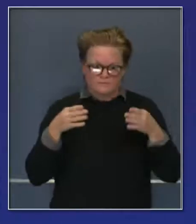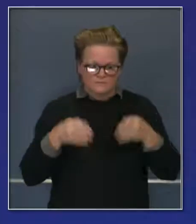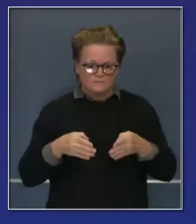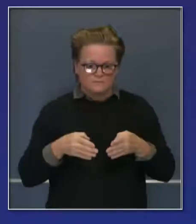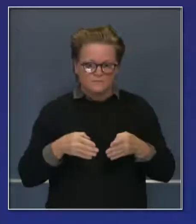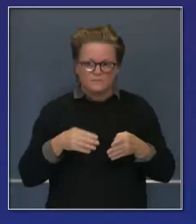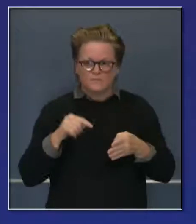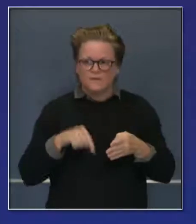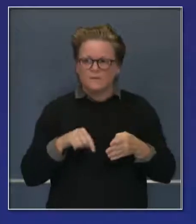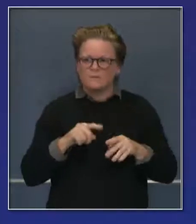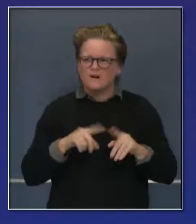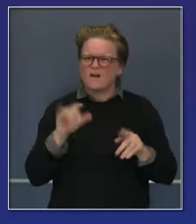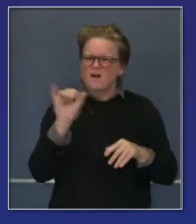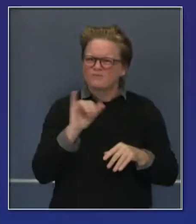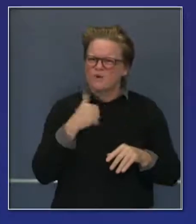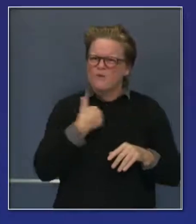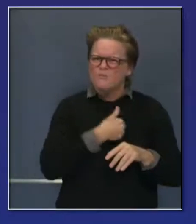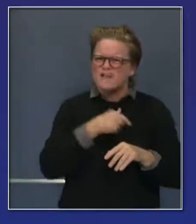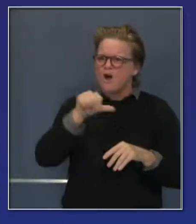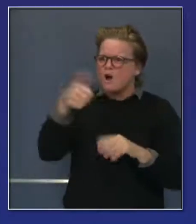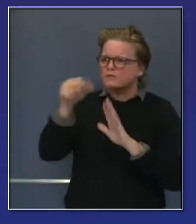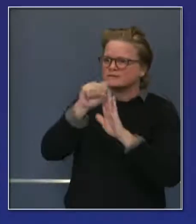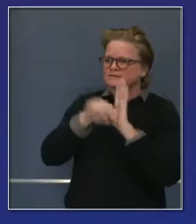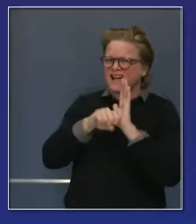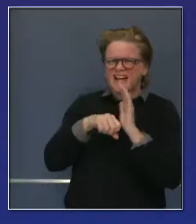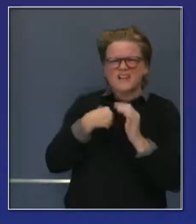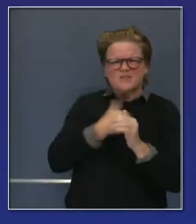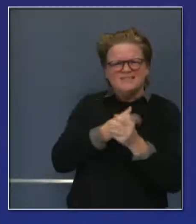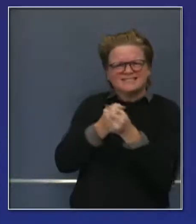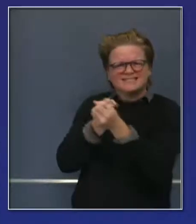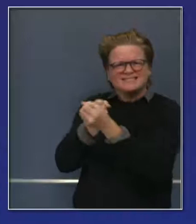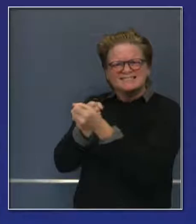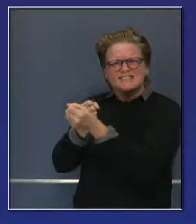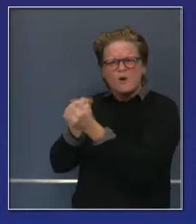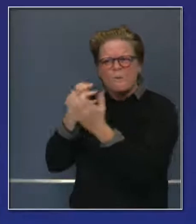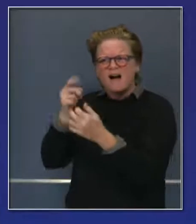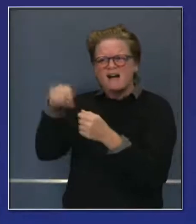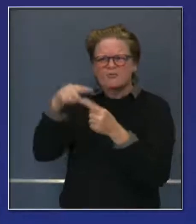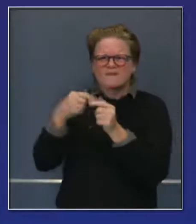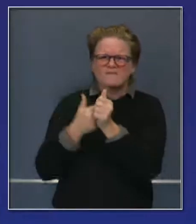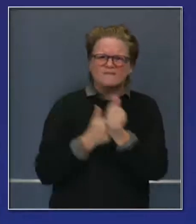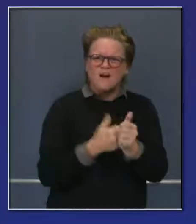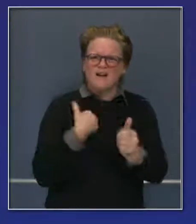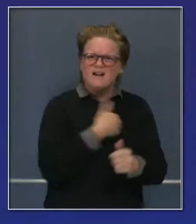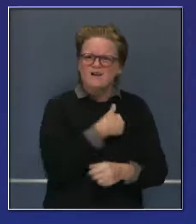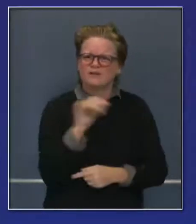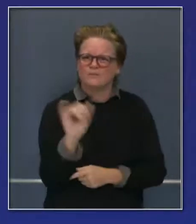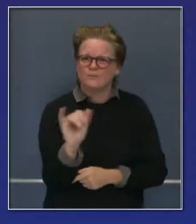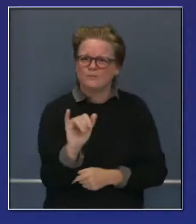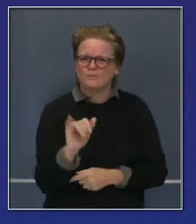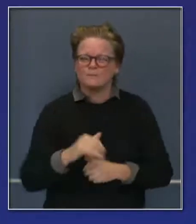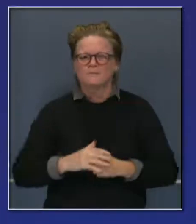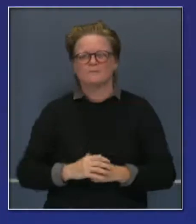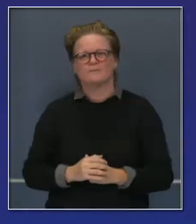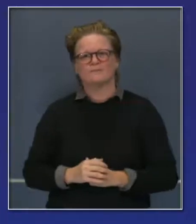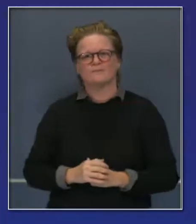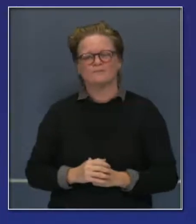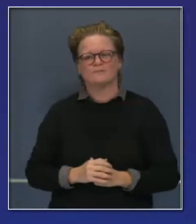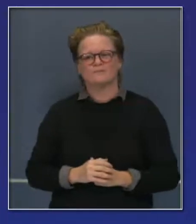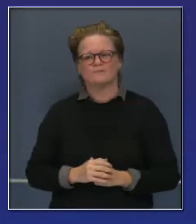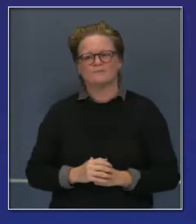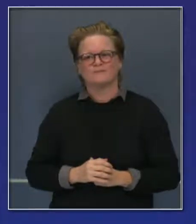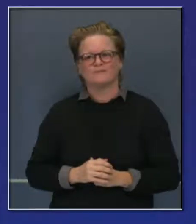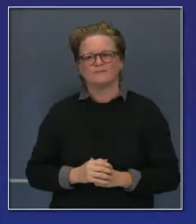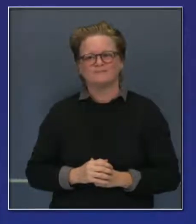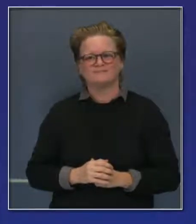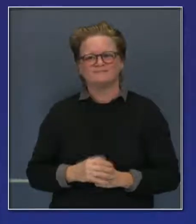that effort, and that's why we're evangelizing the effort, promoting it, advocating the effort to expand coverage